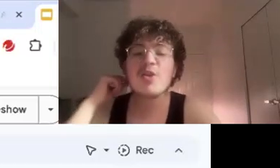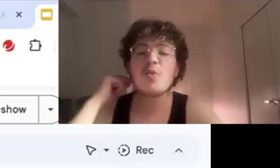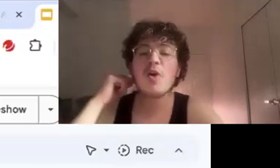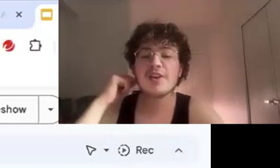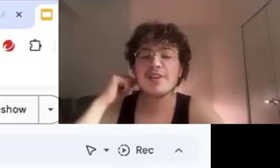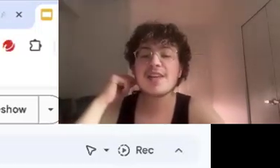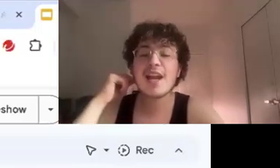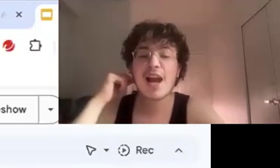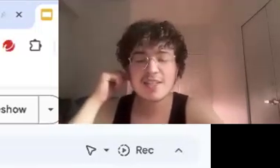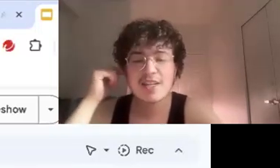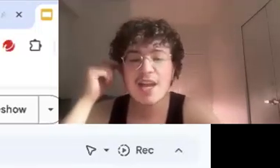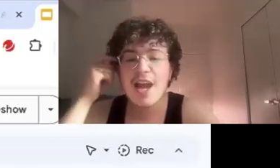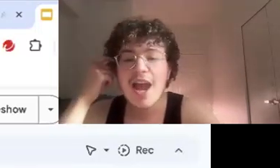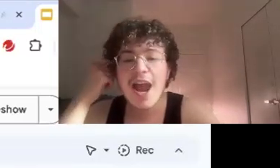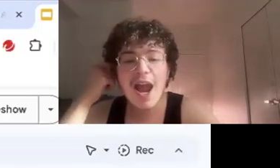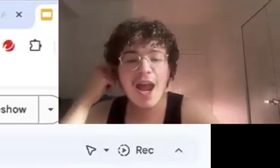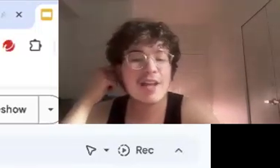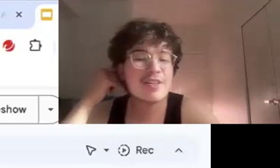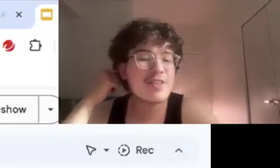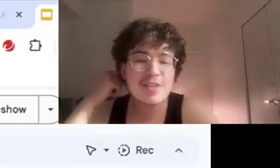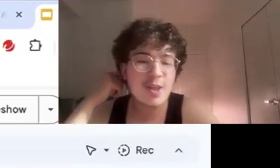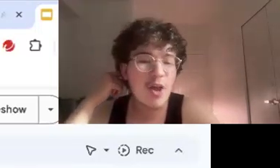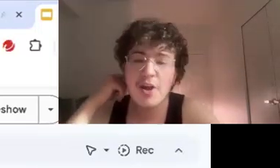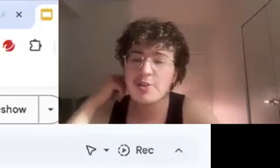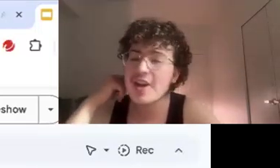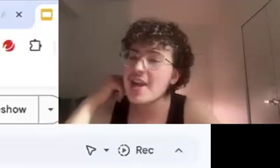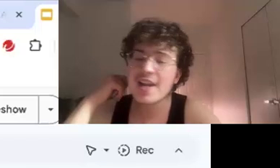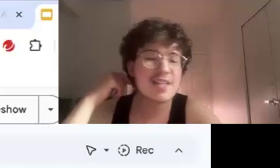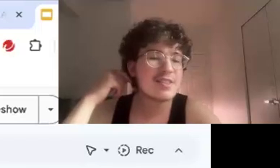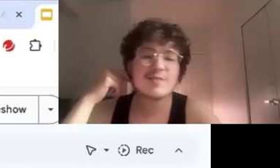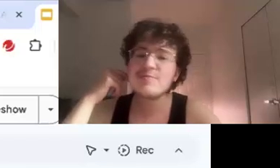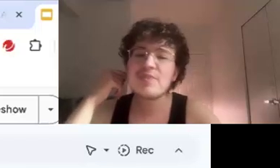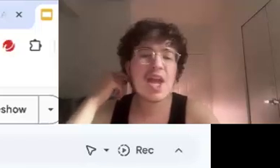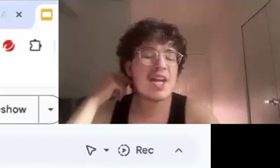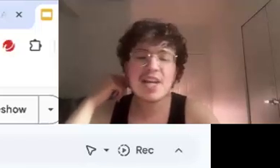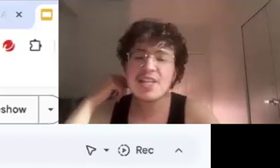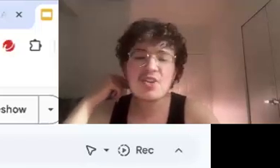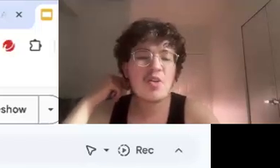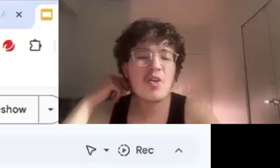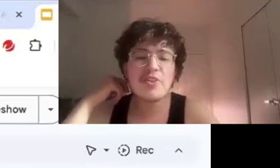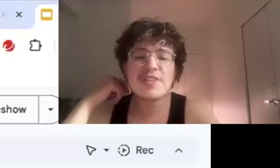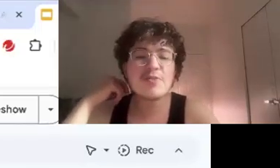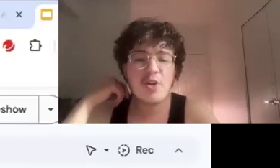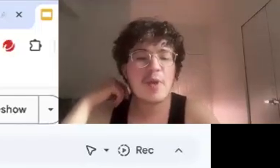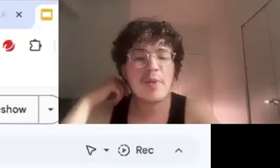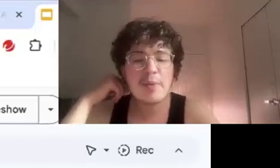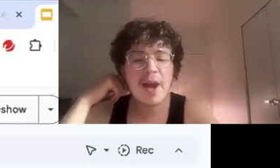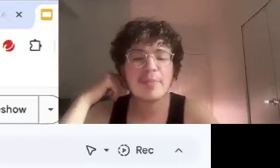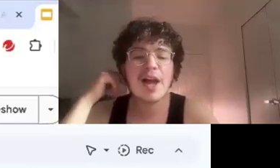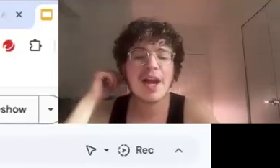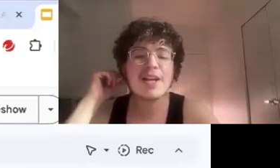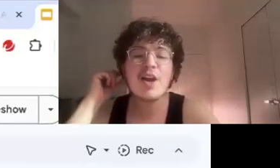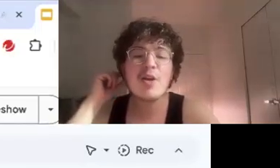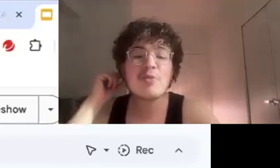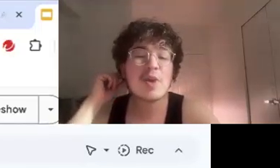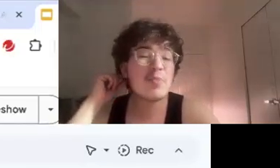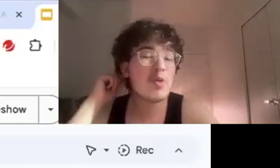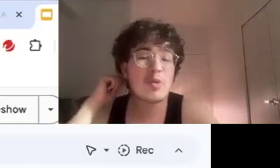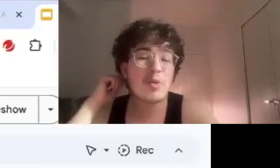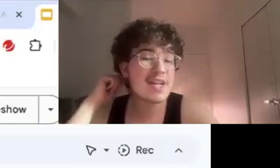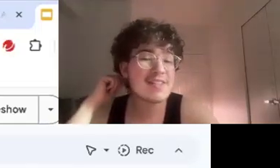sexual psychopathy and psychopathic delinquency laws were enacted in 1939.